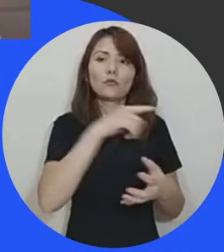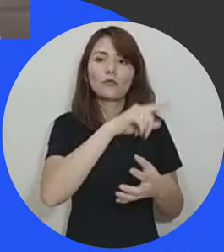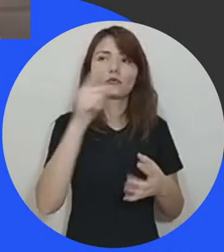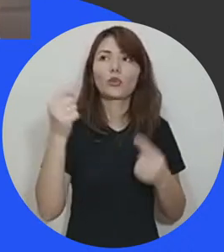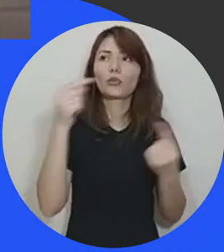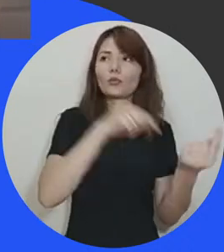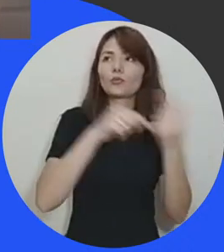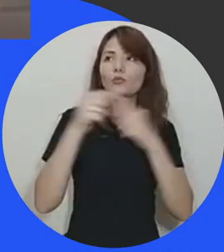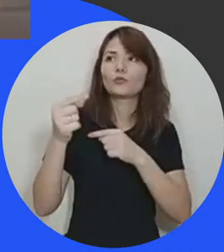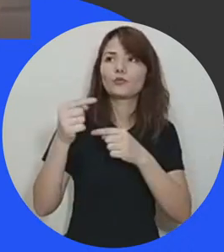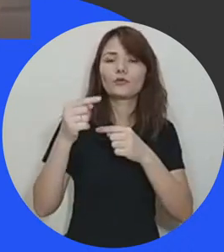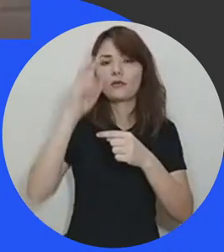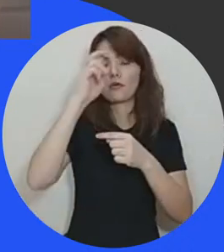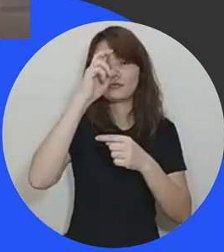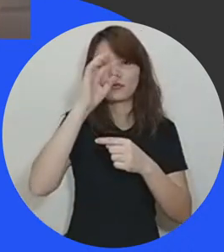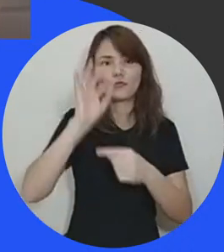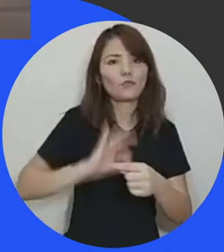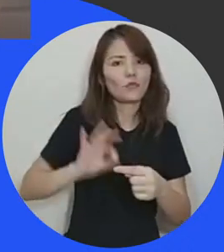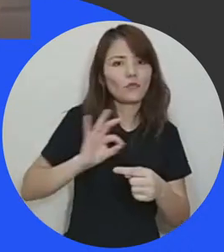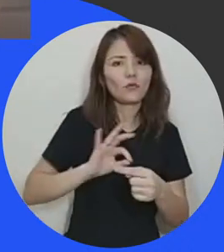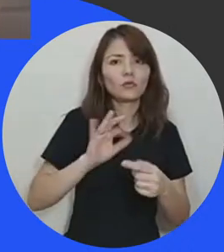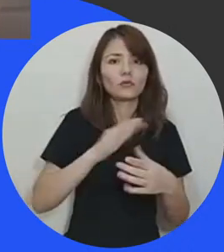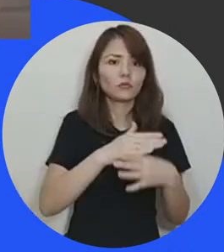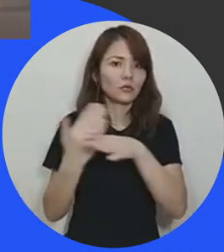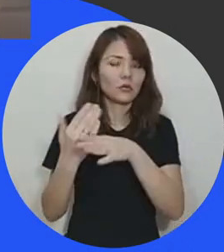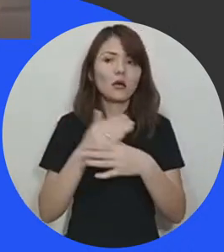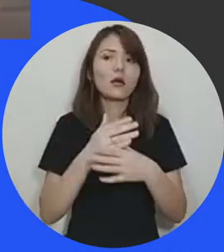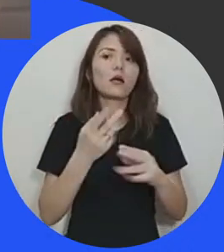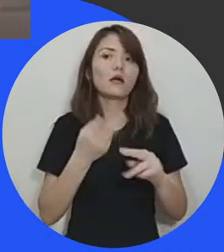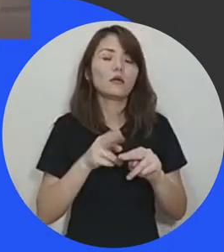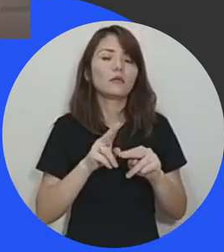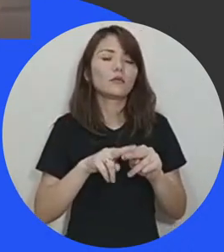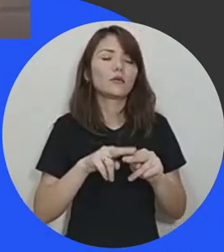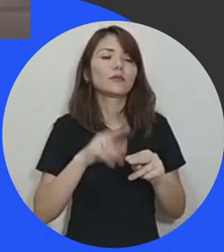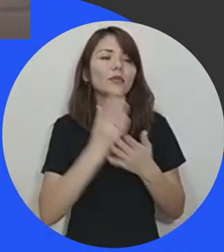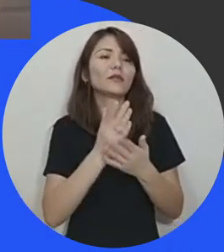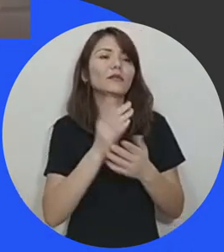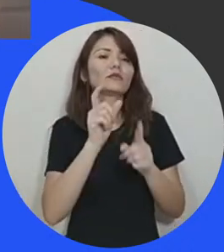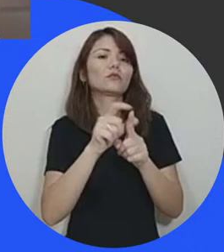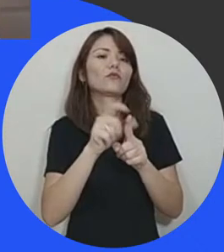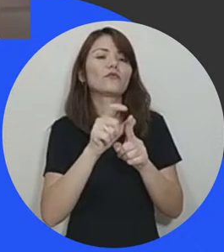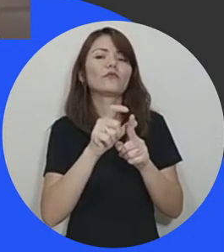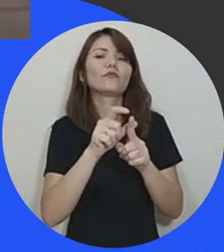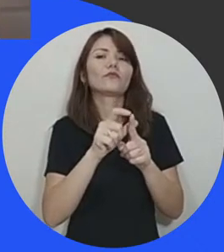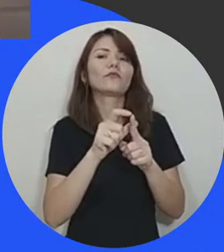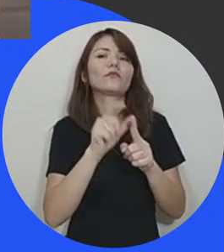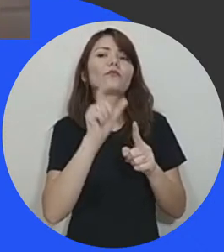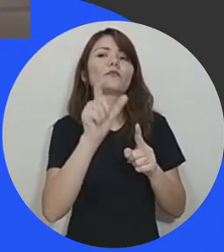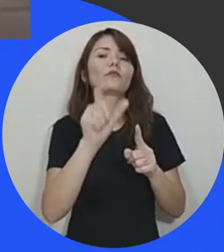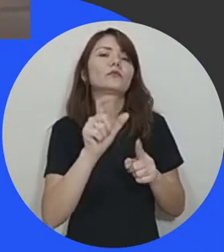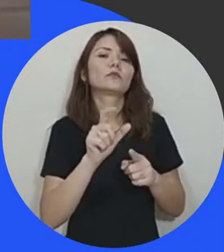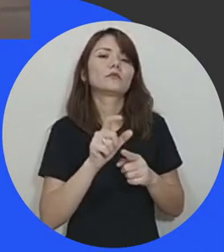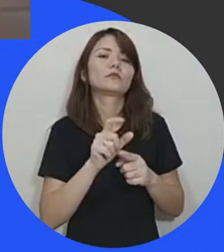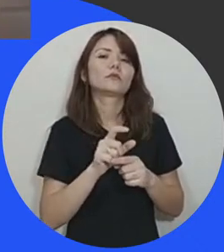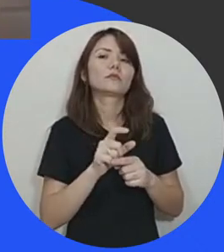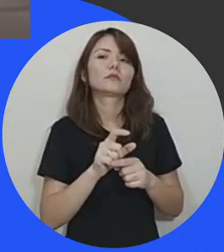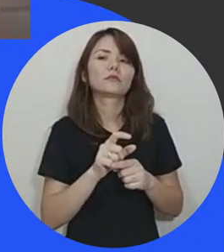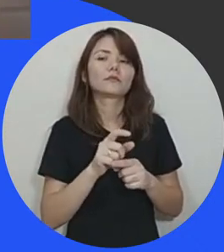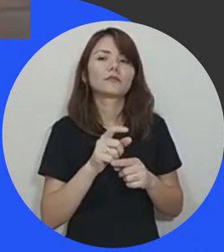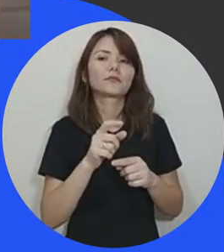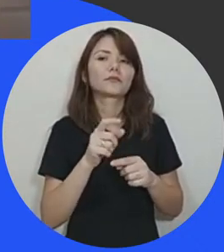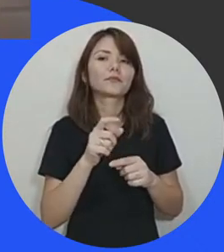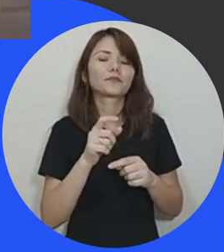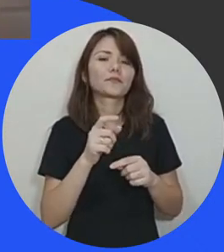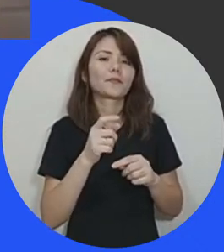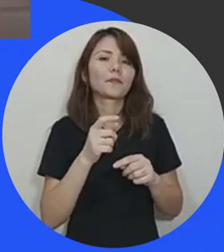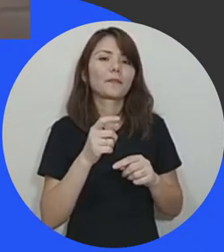There's a phrase that's often bandied around that is pathogens don't respect borders. And quite clearly on a global